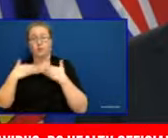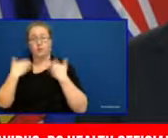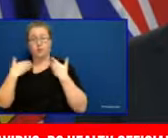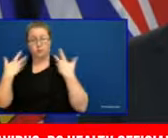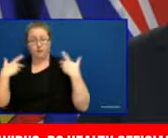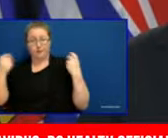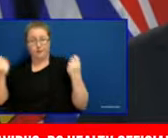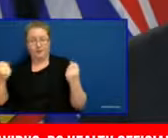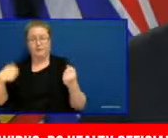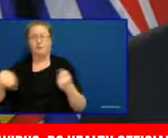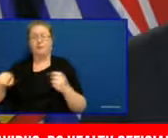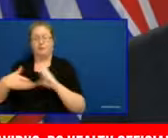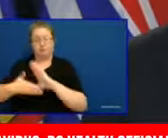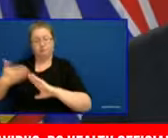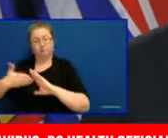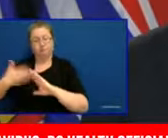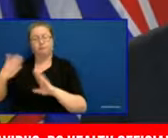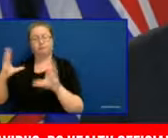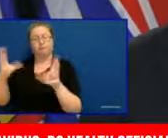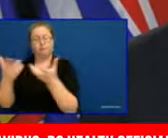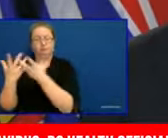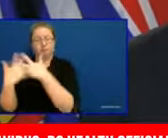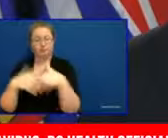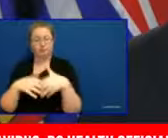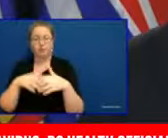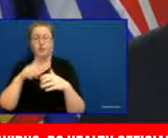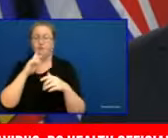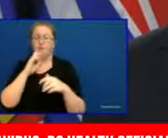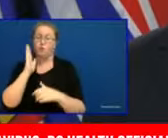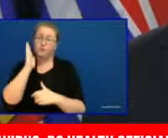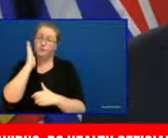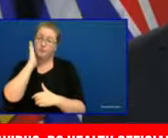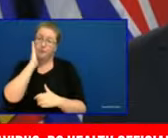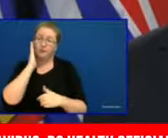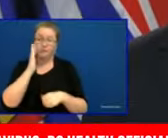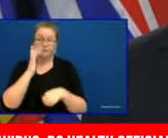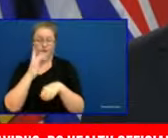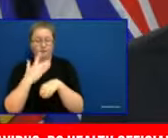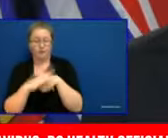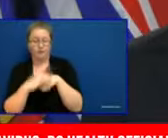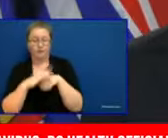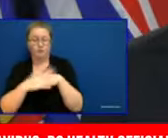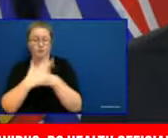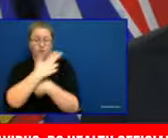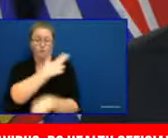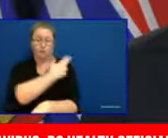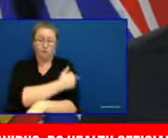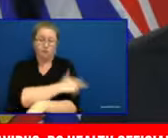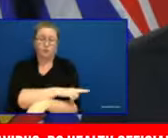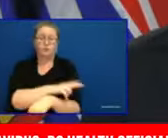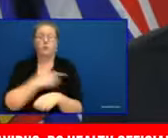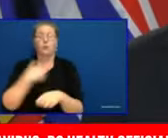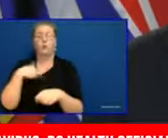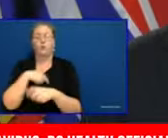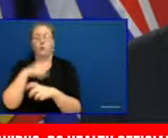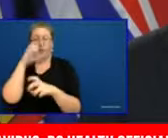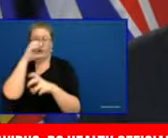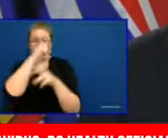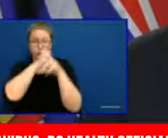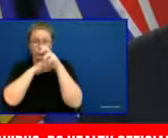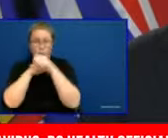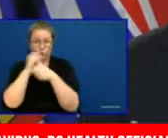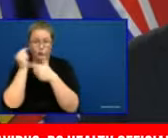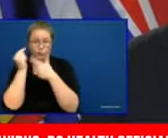Health, has completed operational modeling of supply and demand for inpatient critical and medical beds using the following